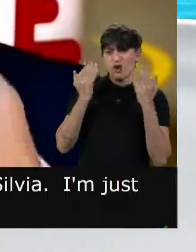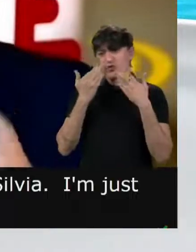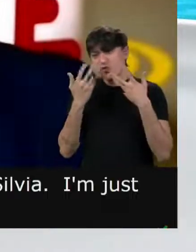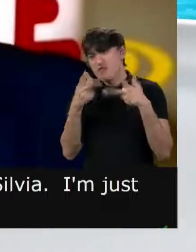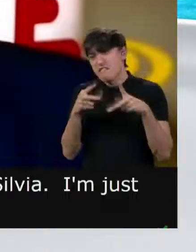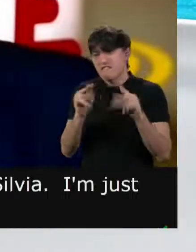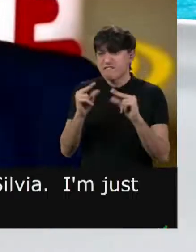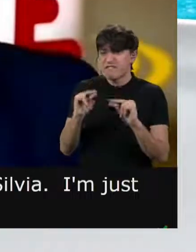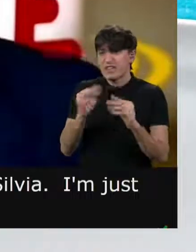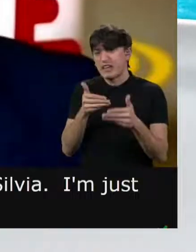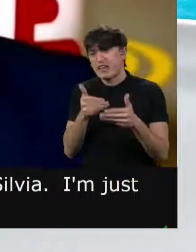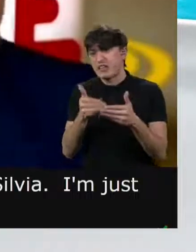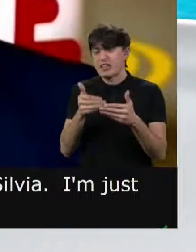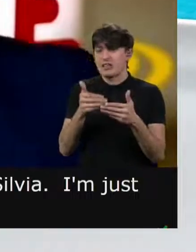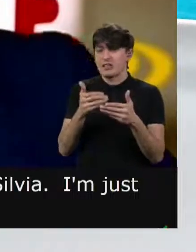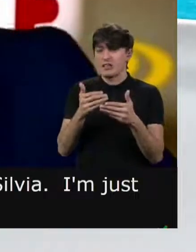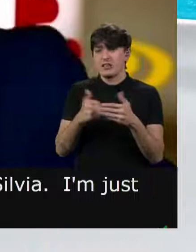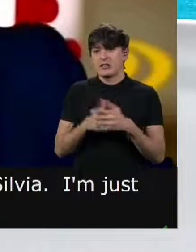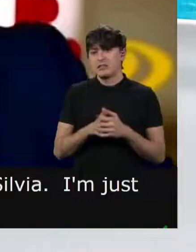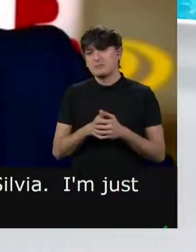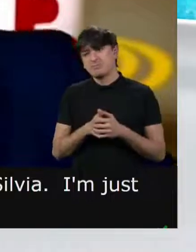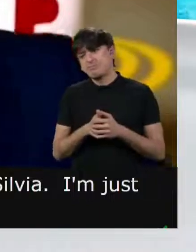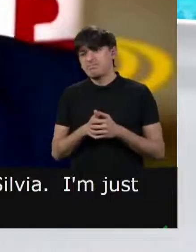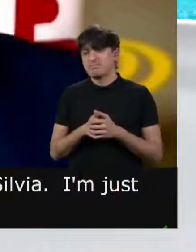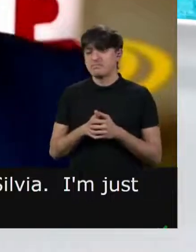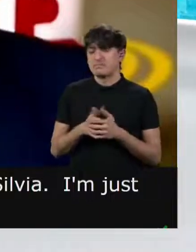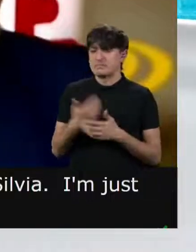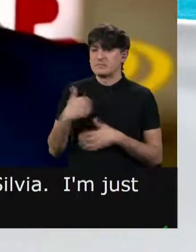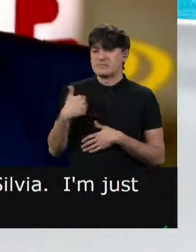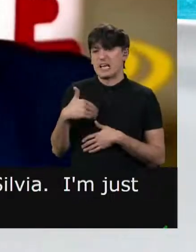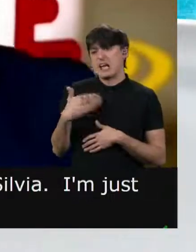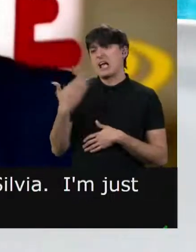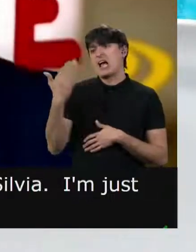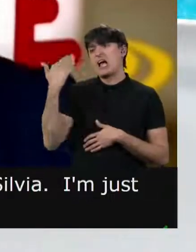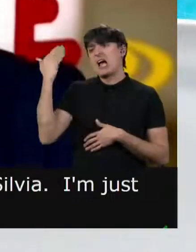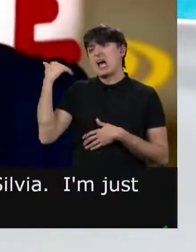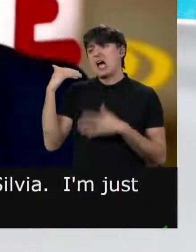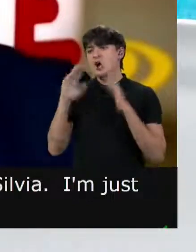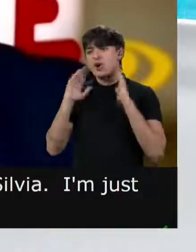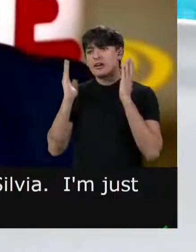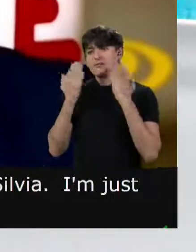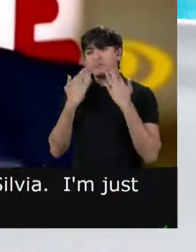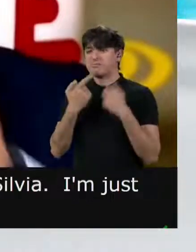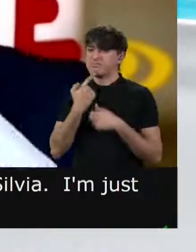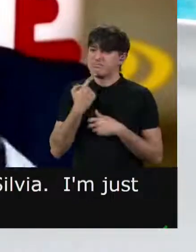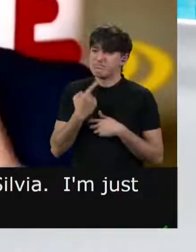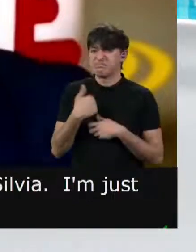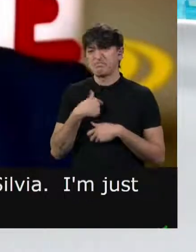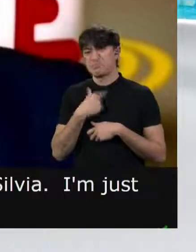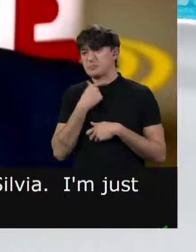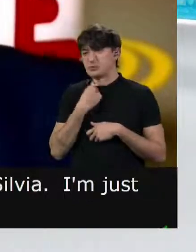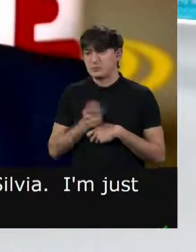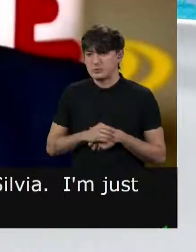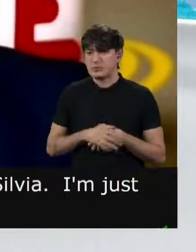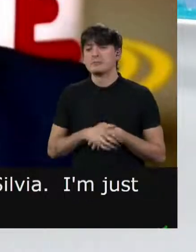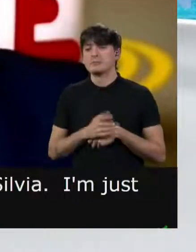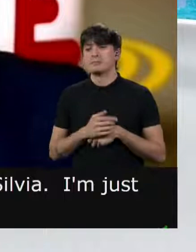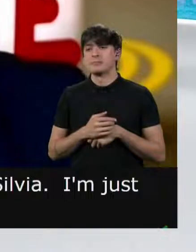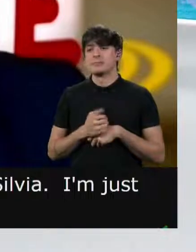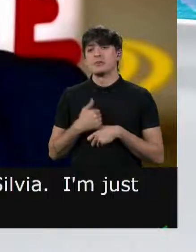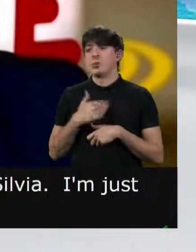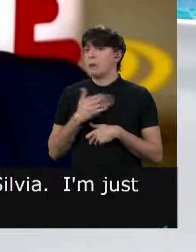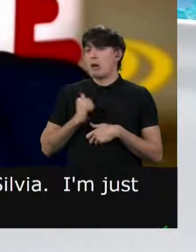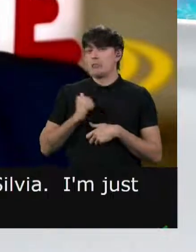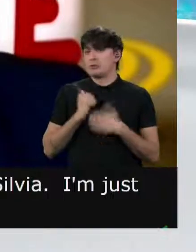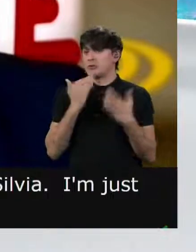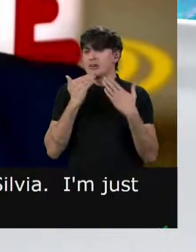close this Congress. I could just say, I said that this is officially closed. That's what I said